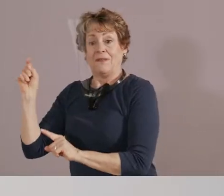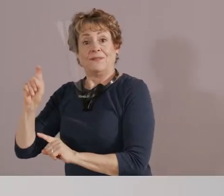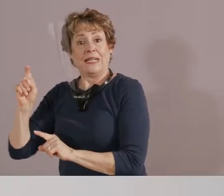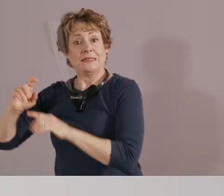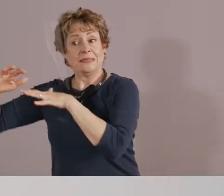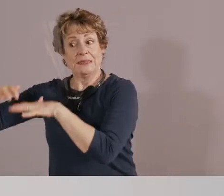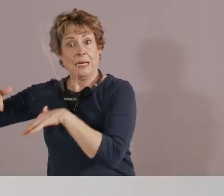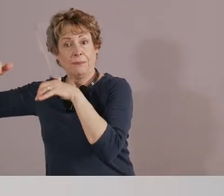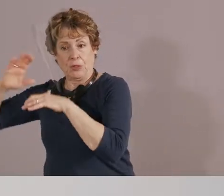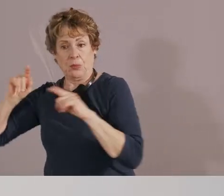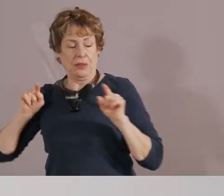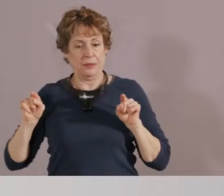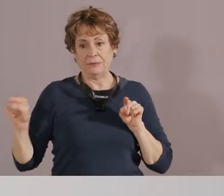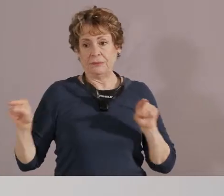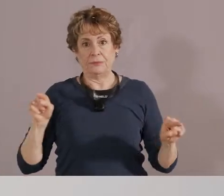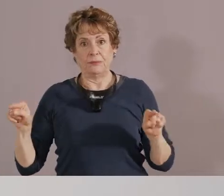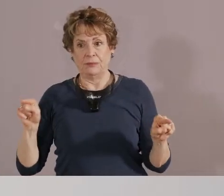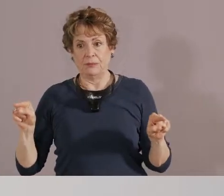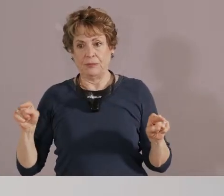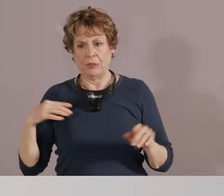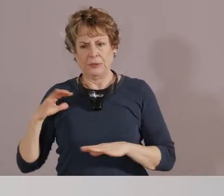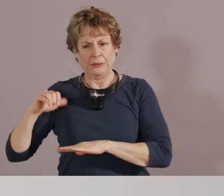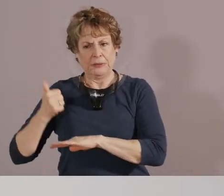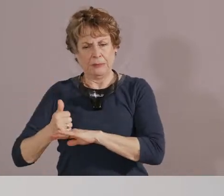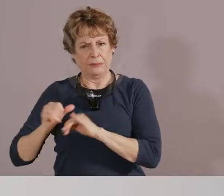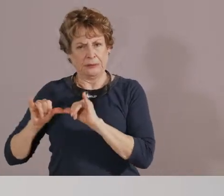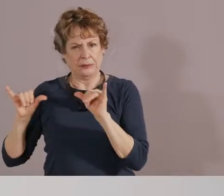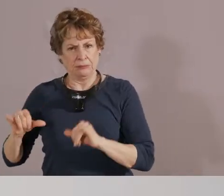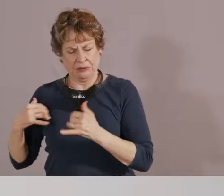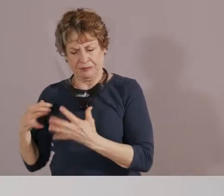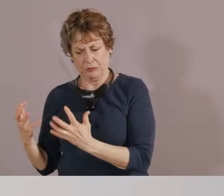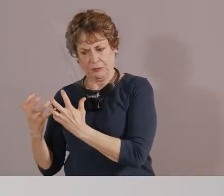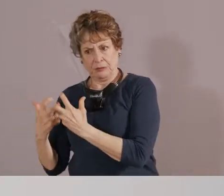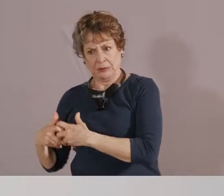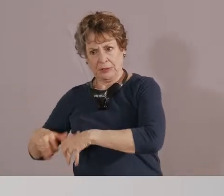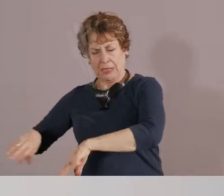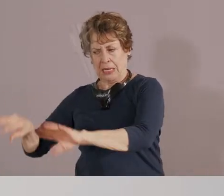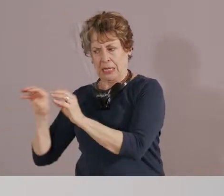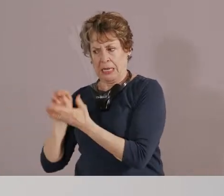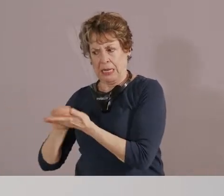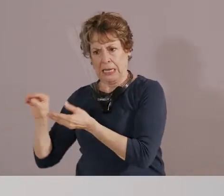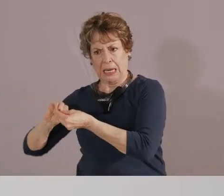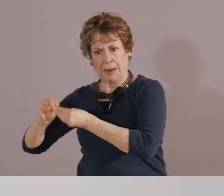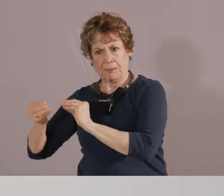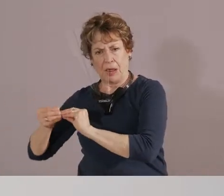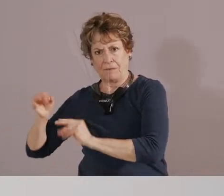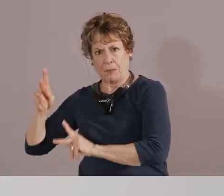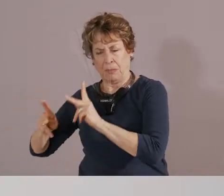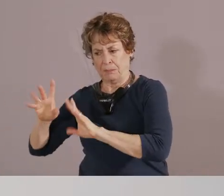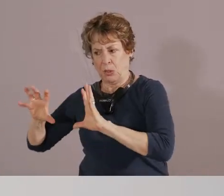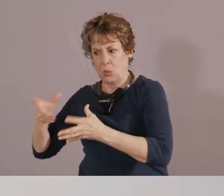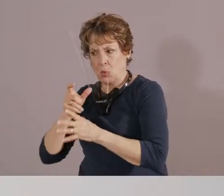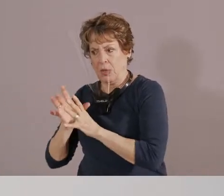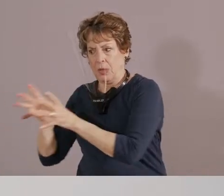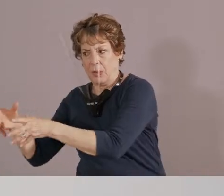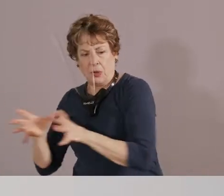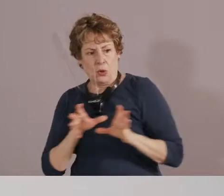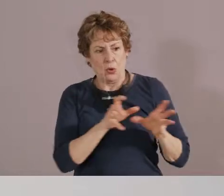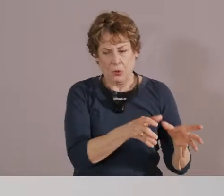those second dose appointments. We've been hearing the same thing from some of the county pods as